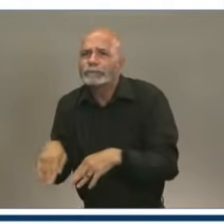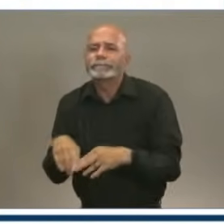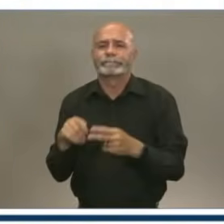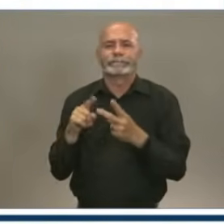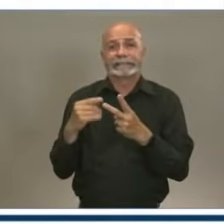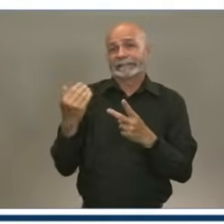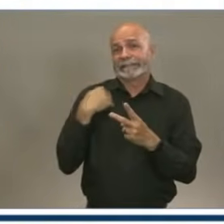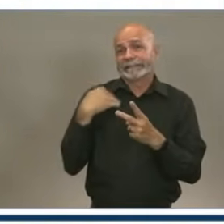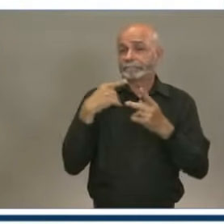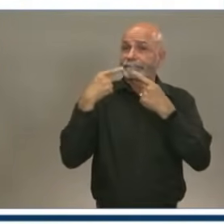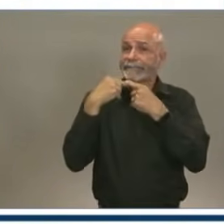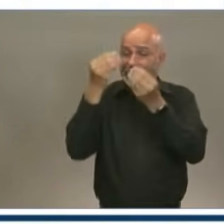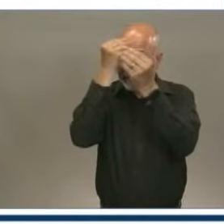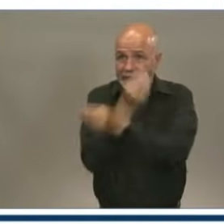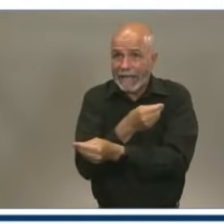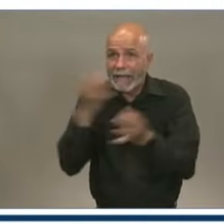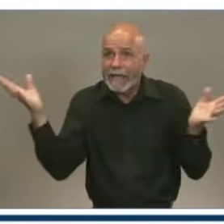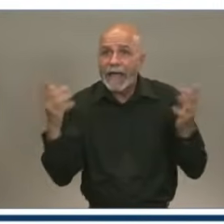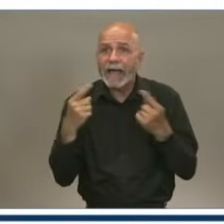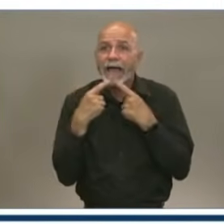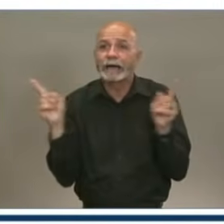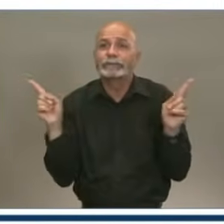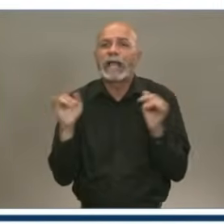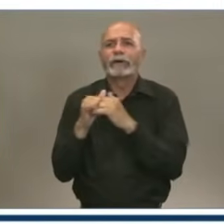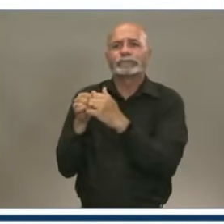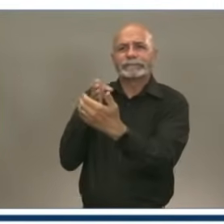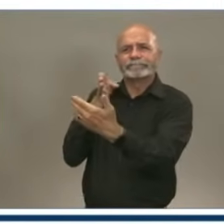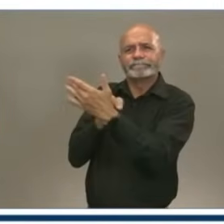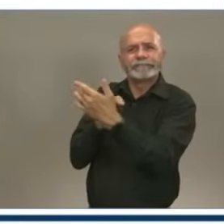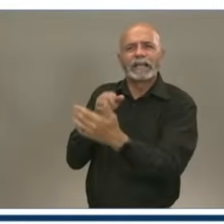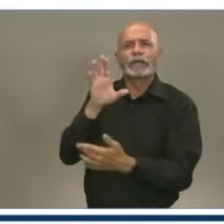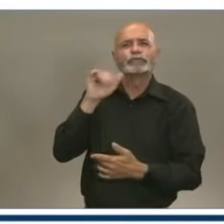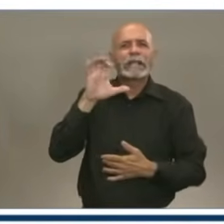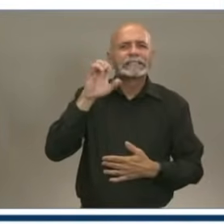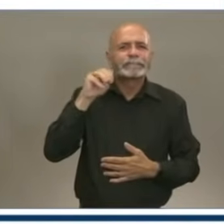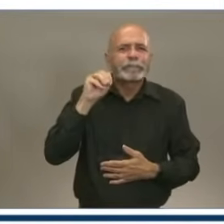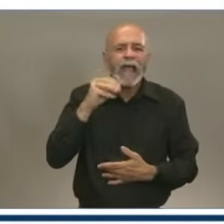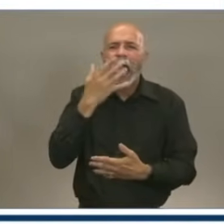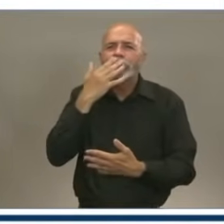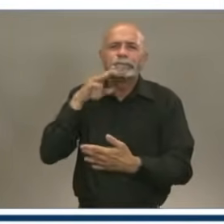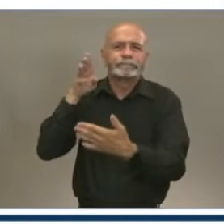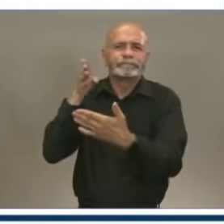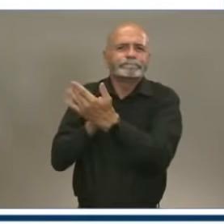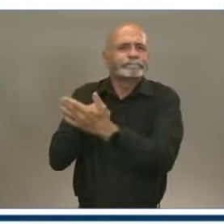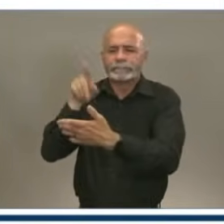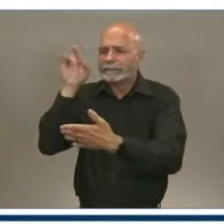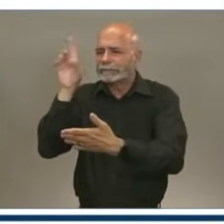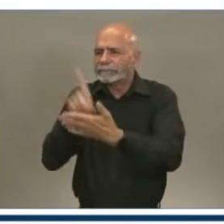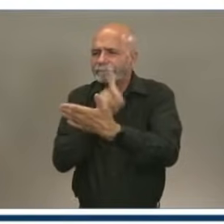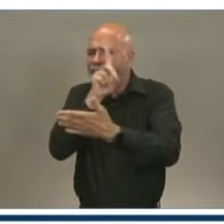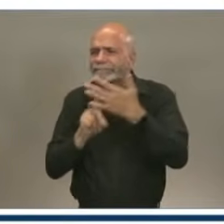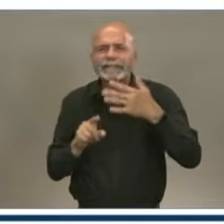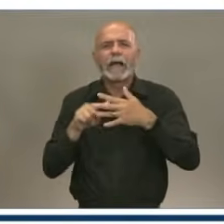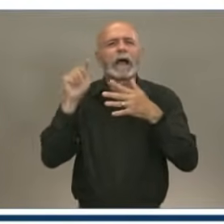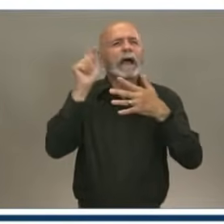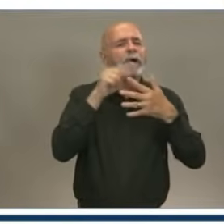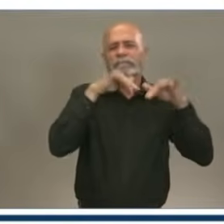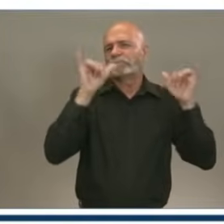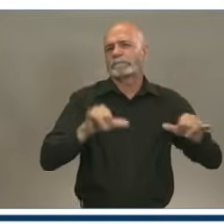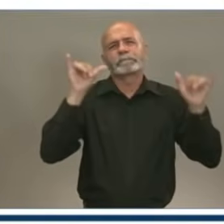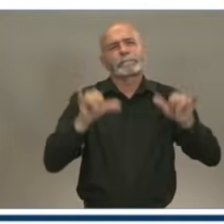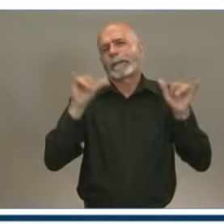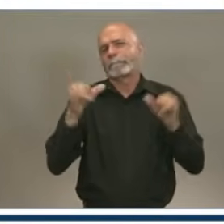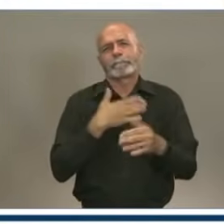on how we address systemic racism in our justice system, and that's what I'm going to continue to do. And that's all the time we have for